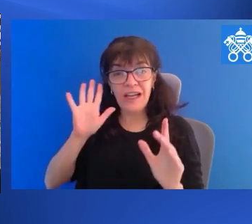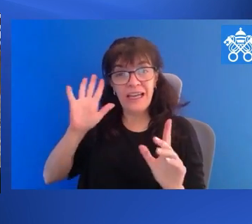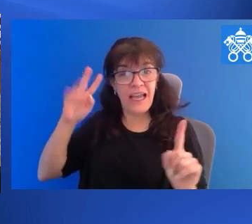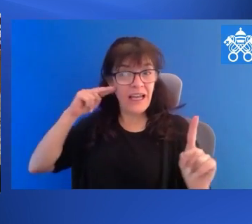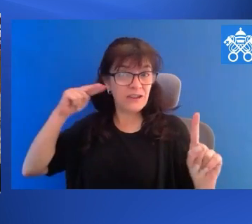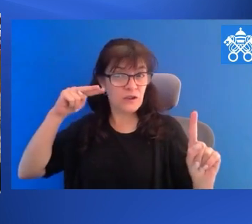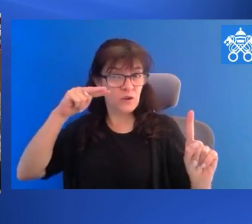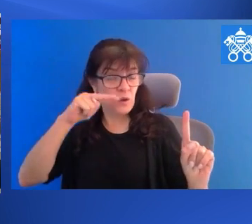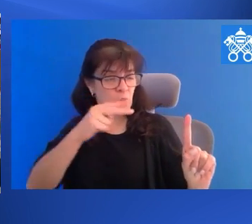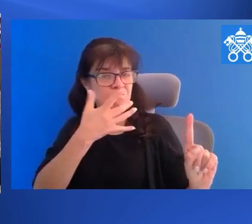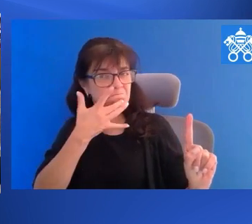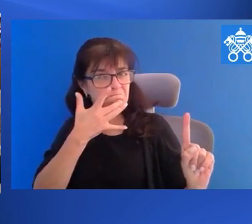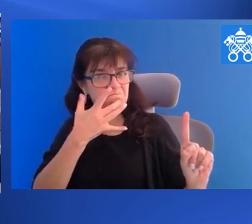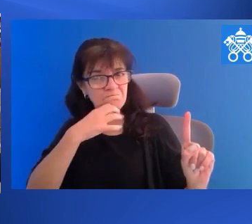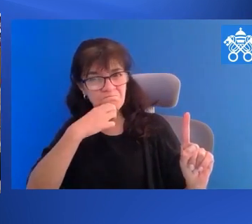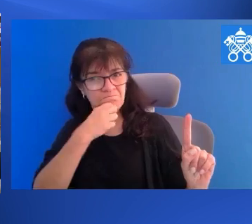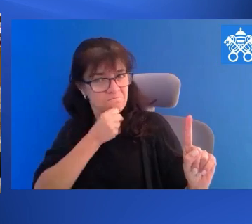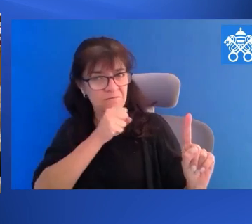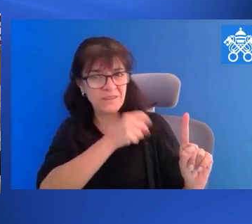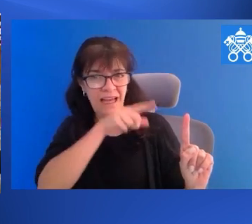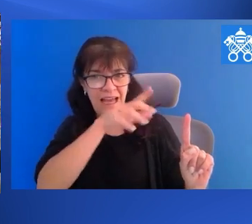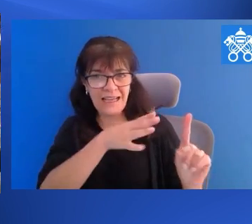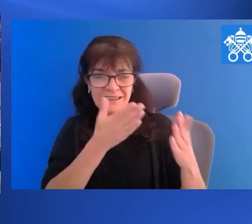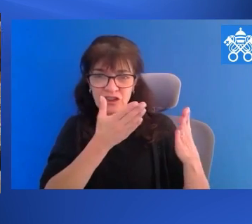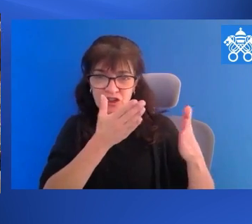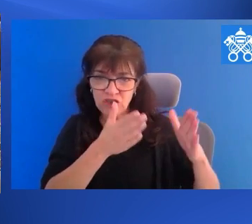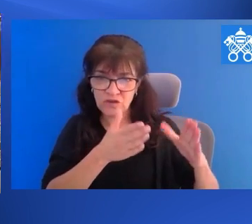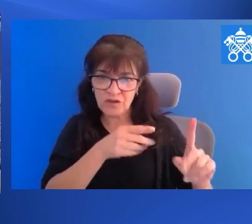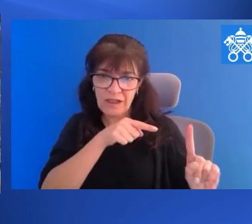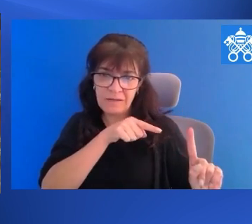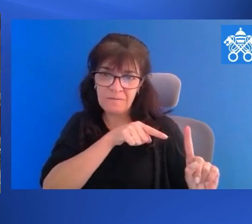he has looked with favor on his lowly servant.